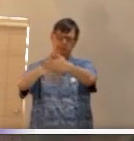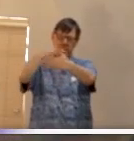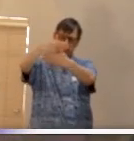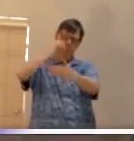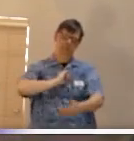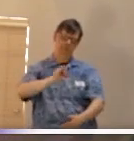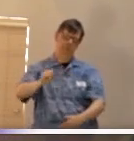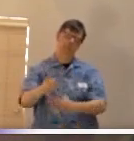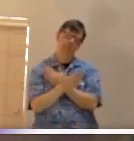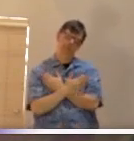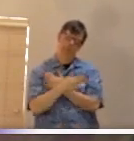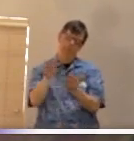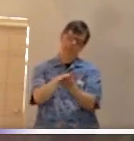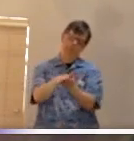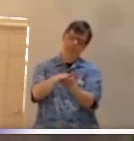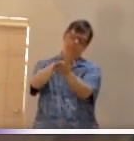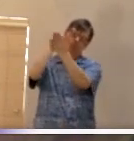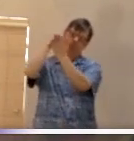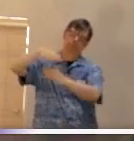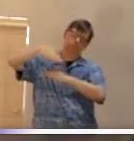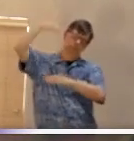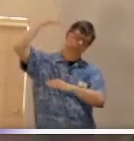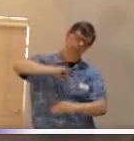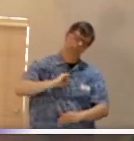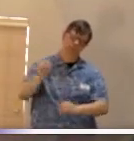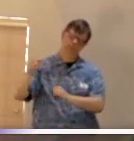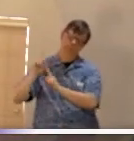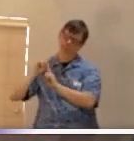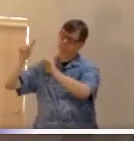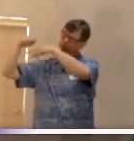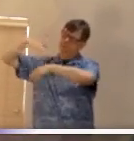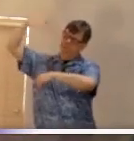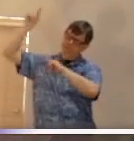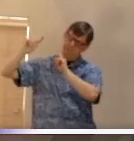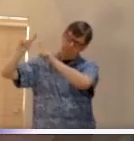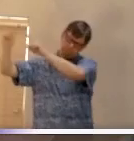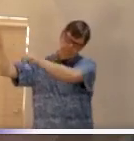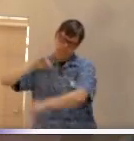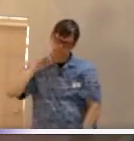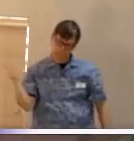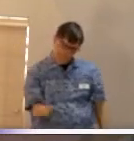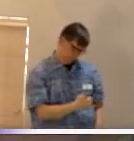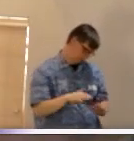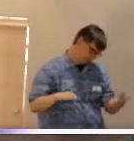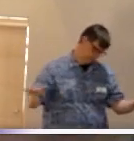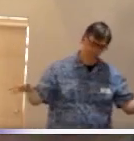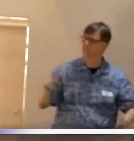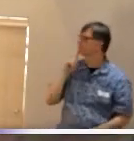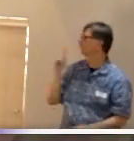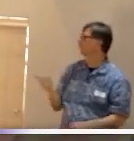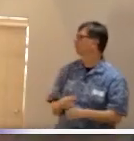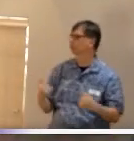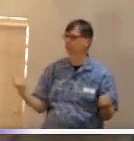more, as I learn to vibrate as a higher frequency, as I learn to let the traumas be the experiences of my life but not determine who